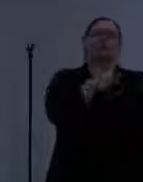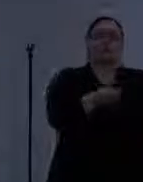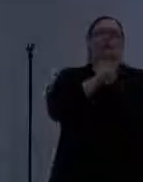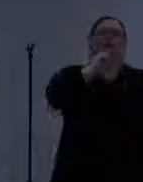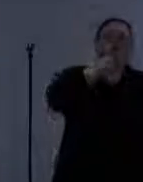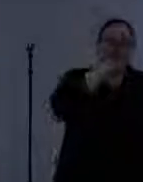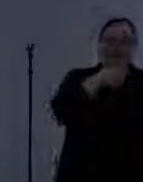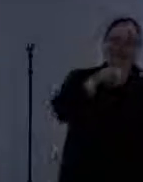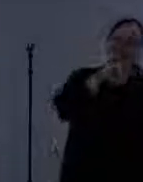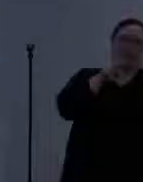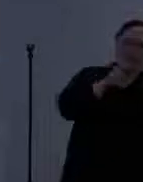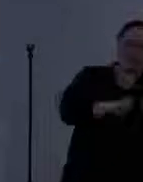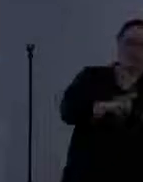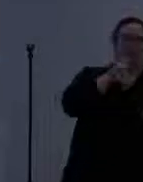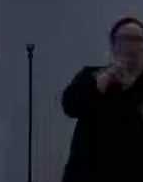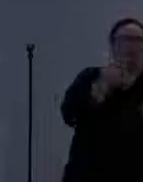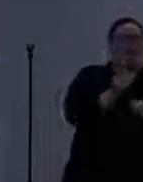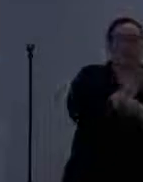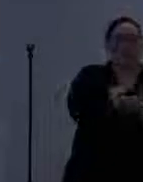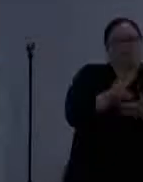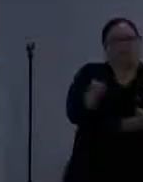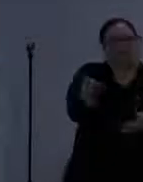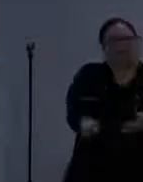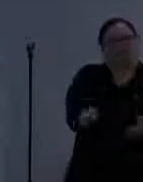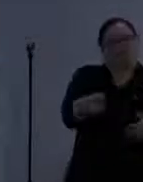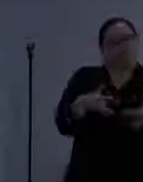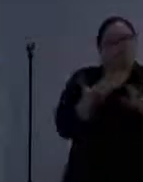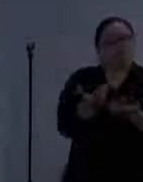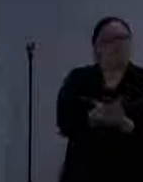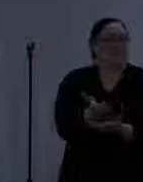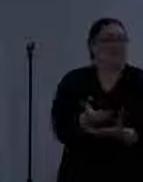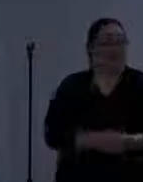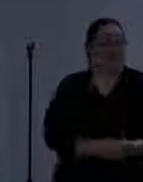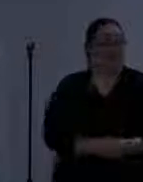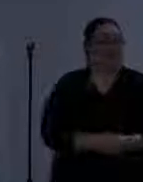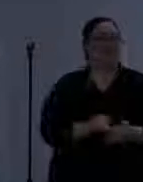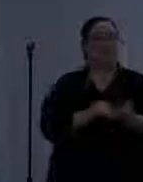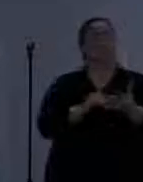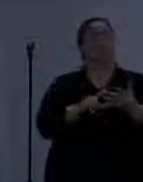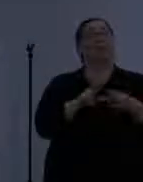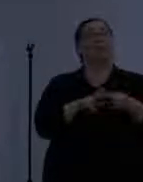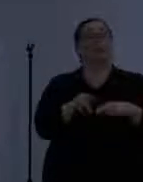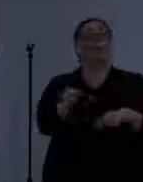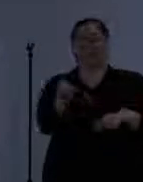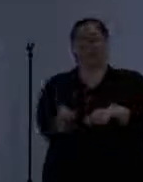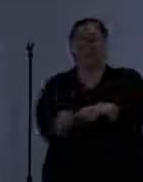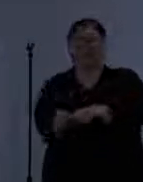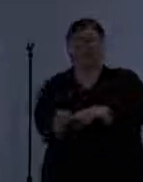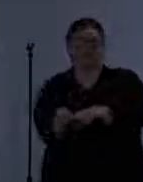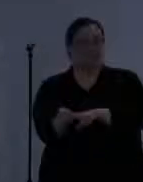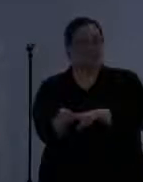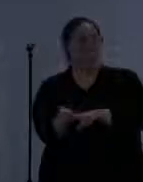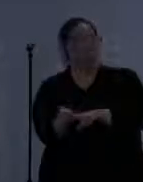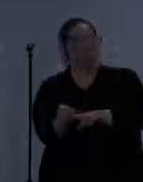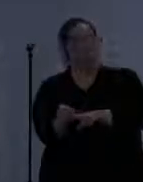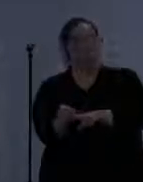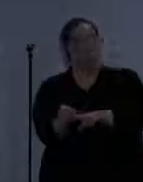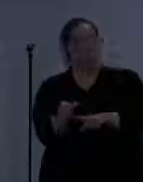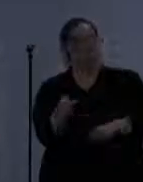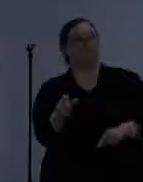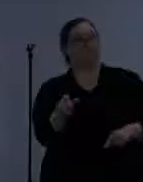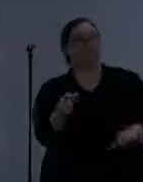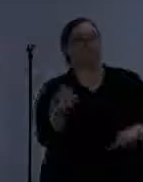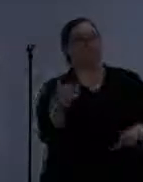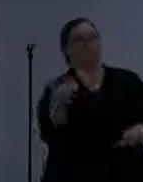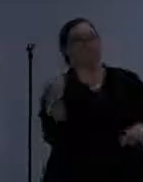what you were talking about before, where if a person complains to a manager or a complaints officer in a service about